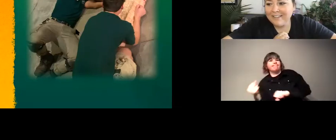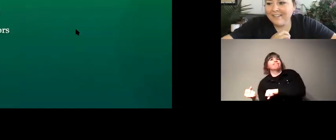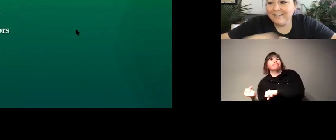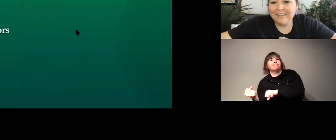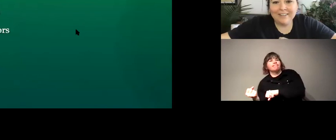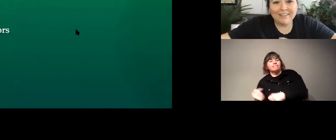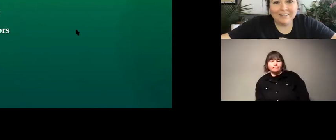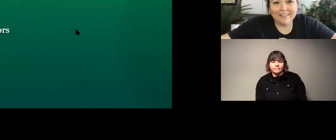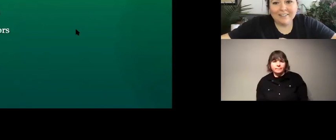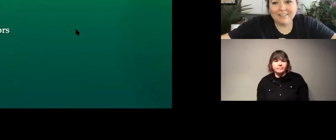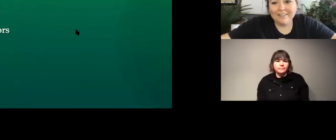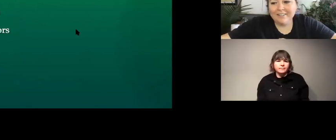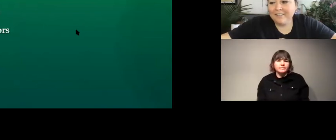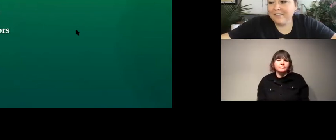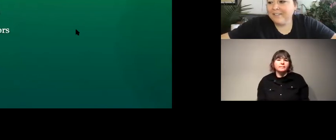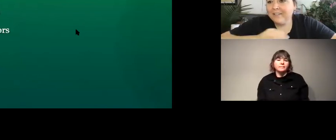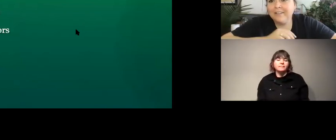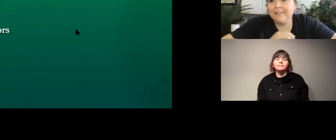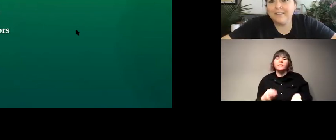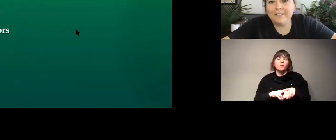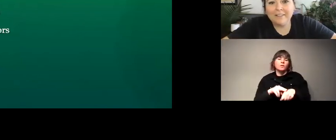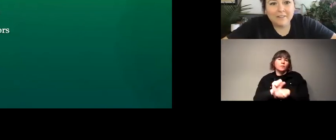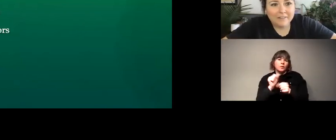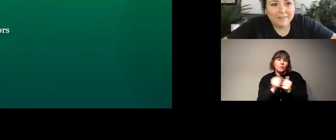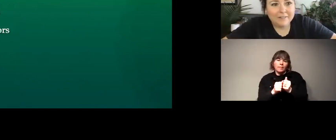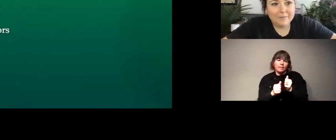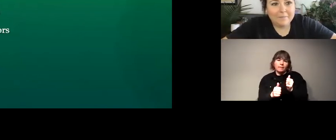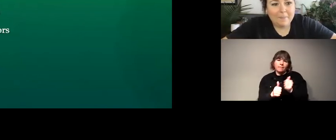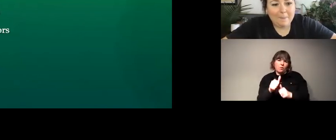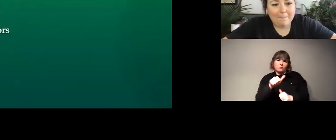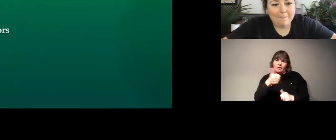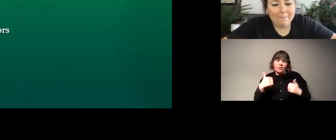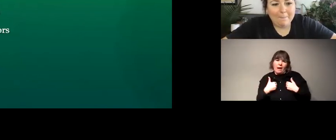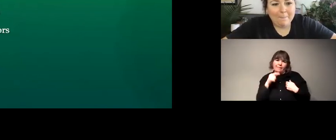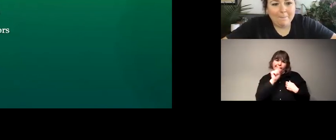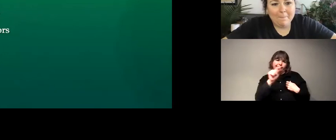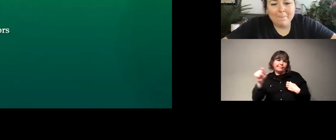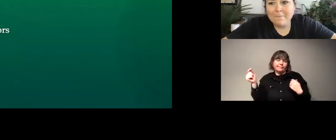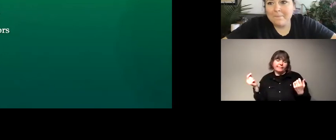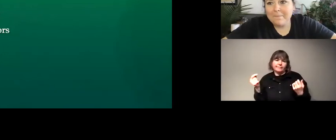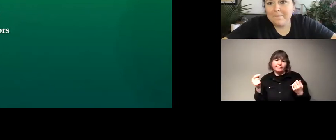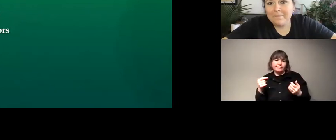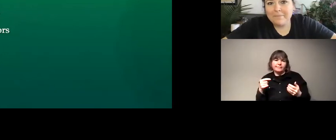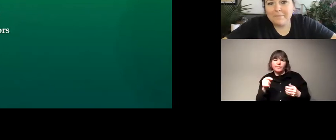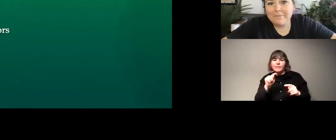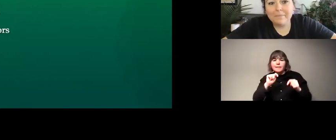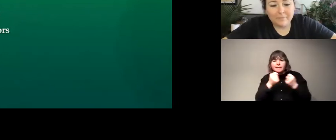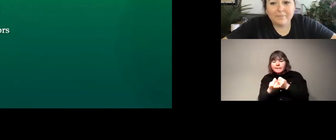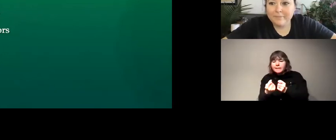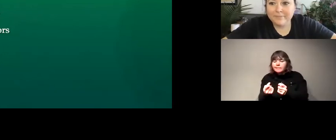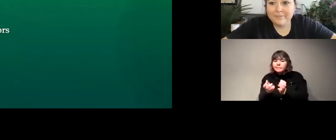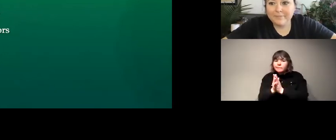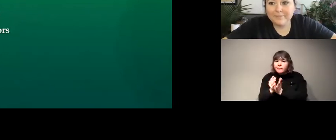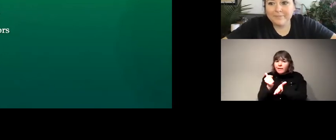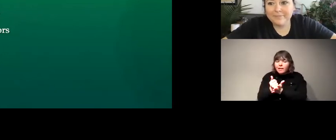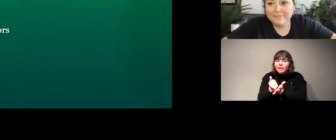Oop, there we go. And of course, I work with most any other animal that is where another team may need my help. So we can